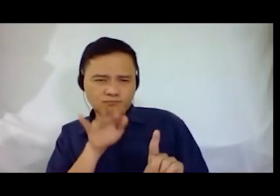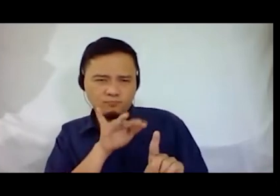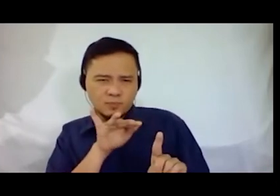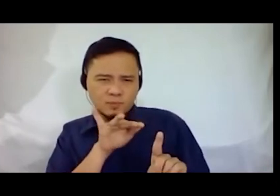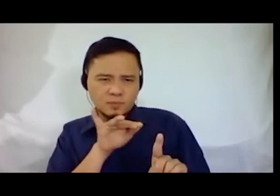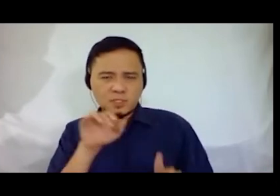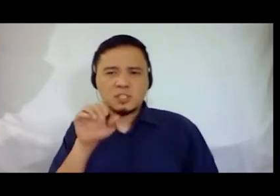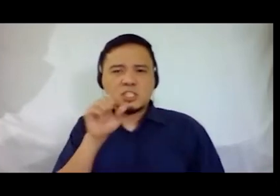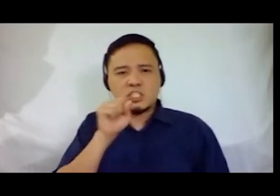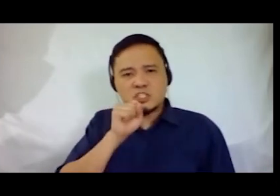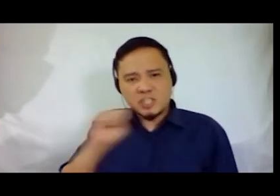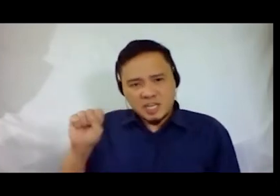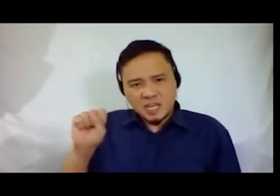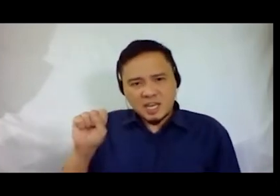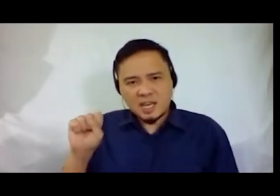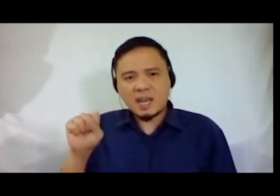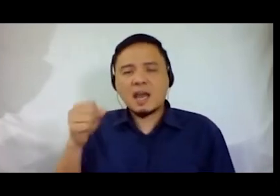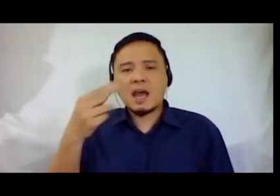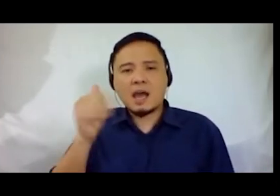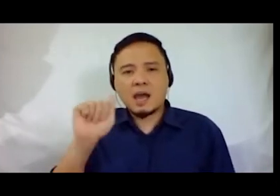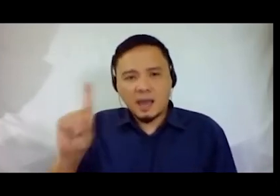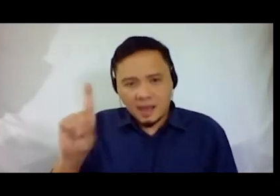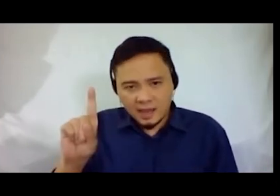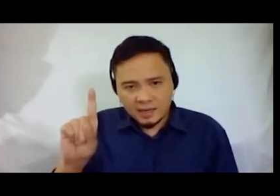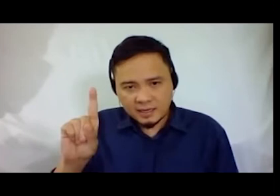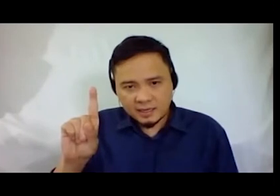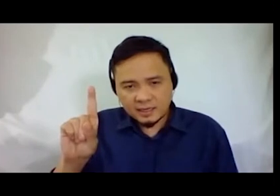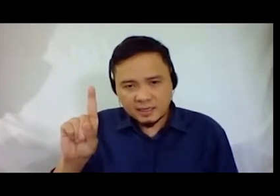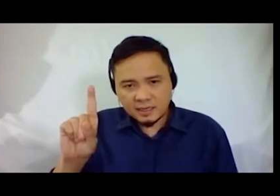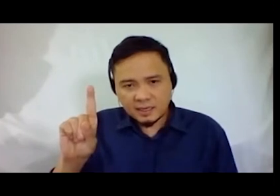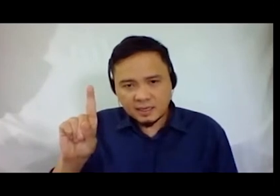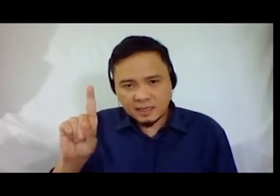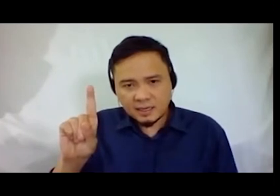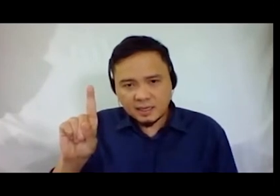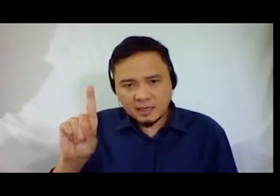she had and then